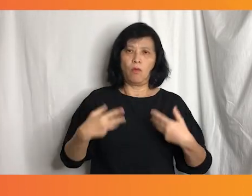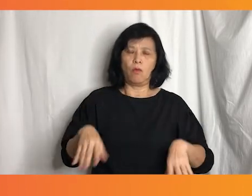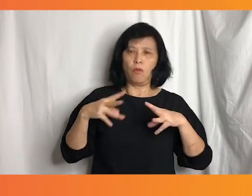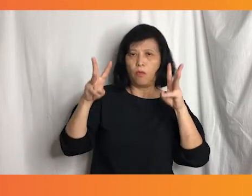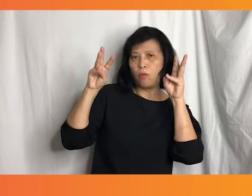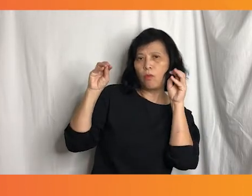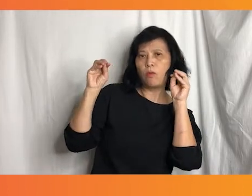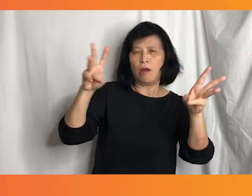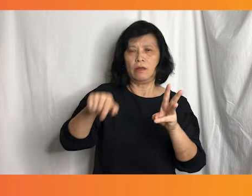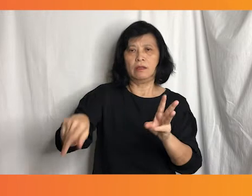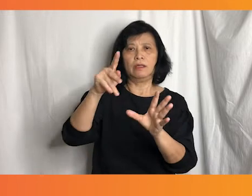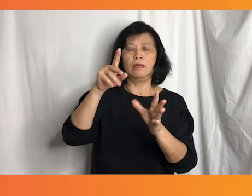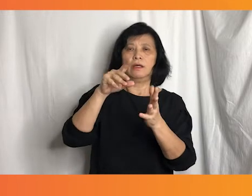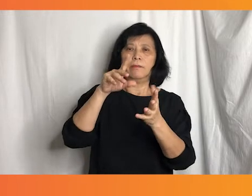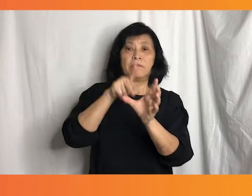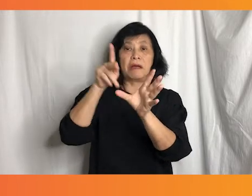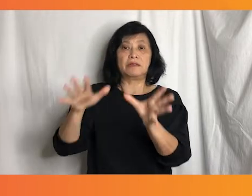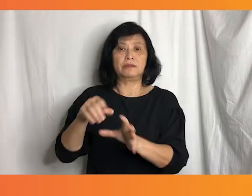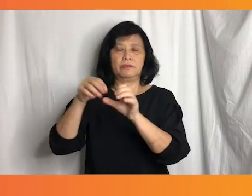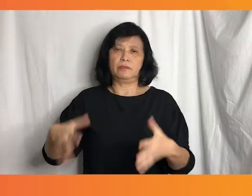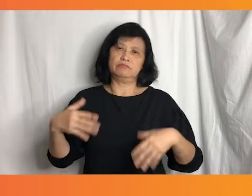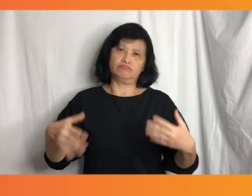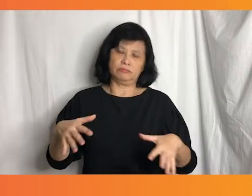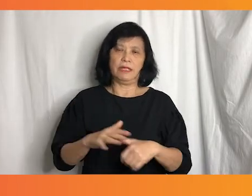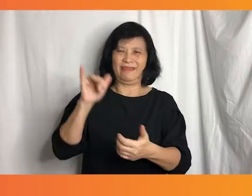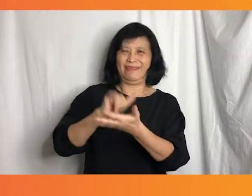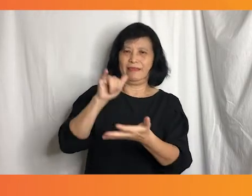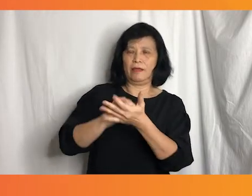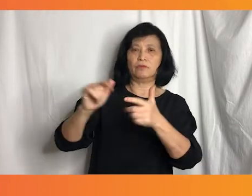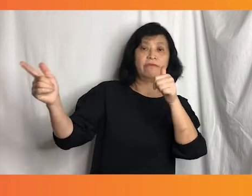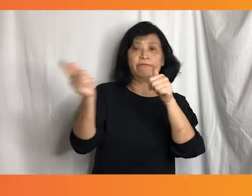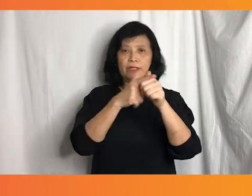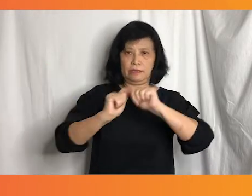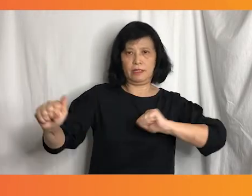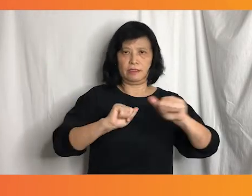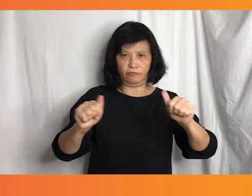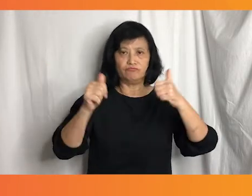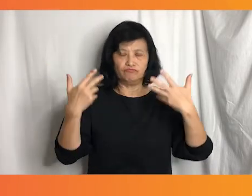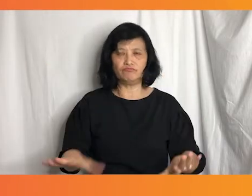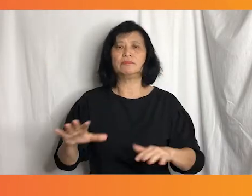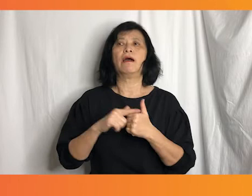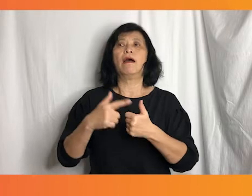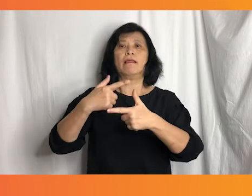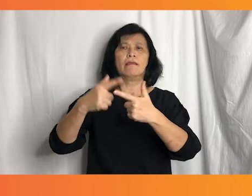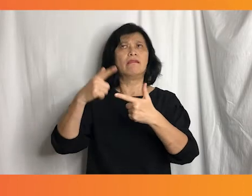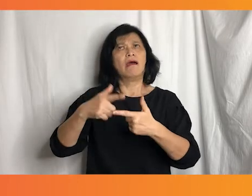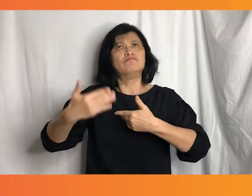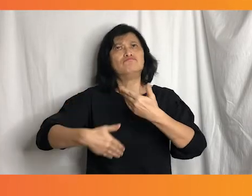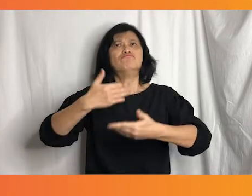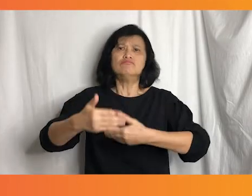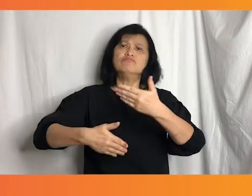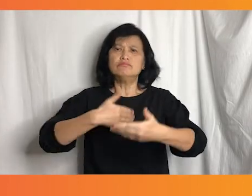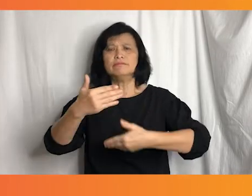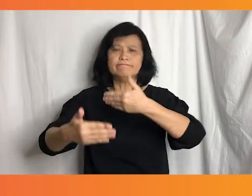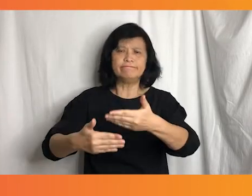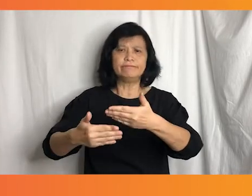very amazed by how courageous the Paralympians were. Okay, so that was our first activity that we had. Okay, so then after along